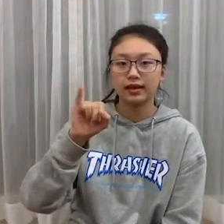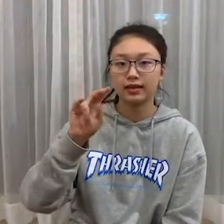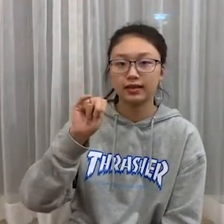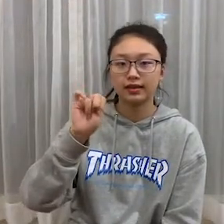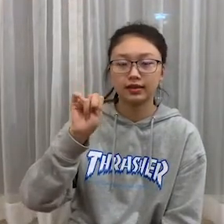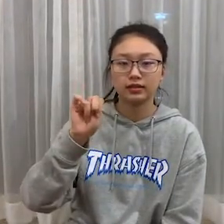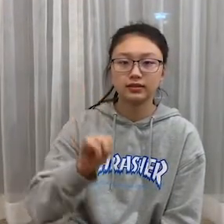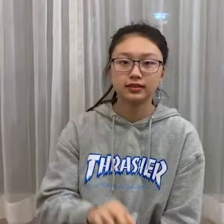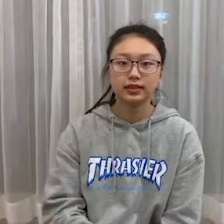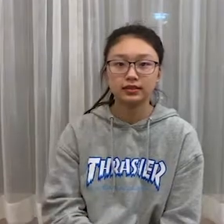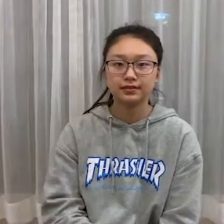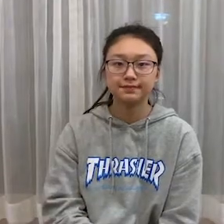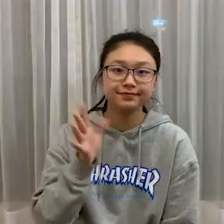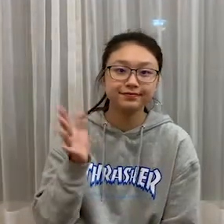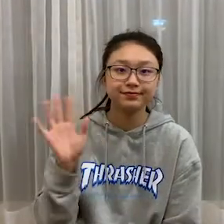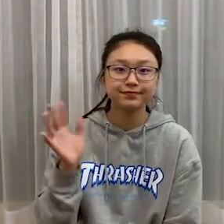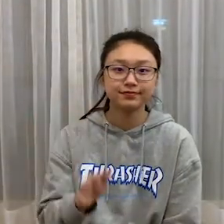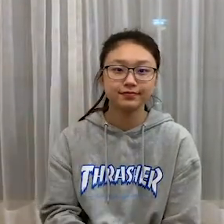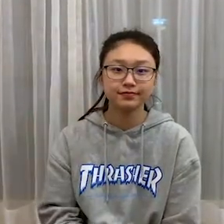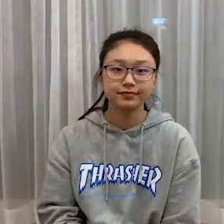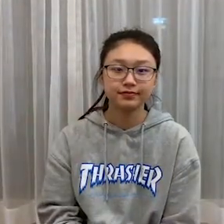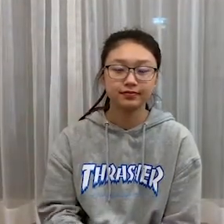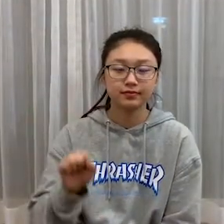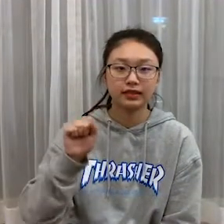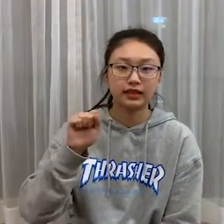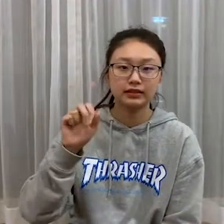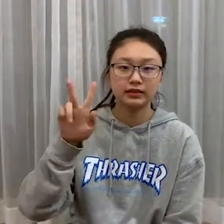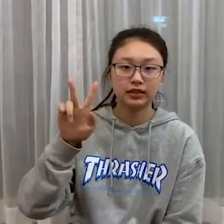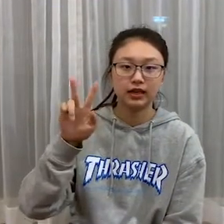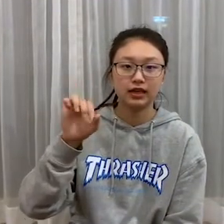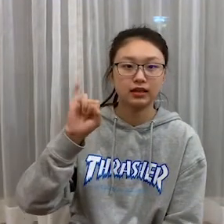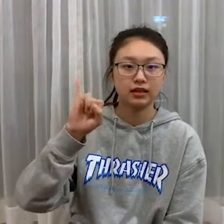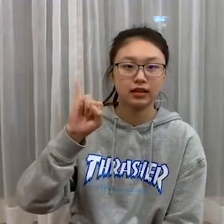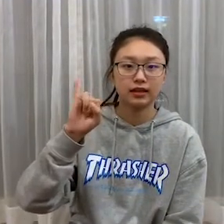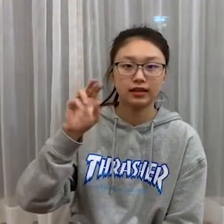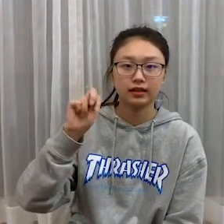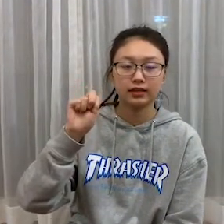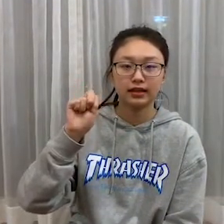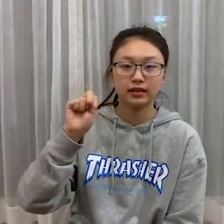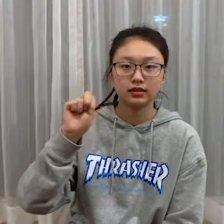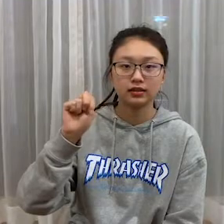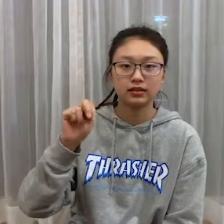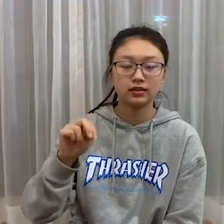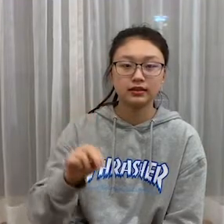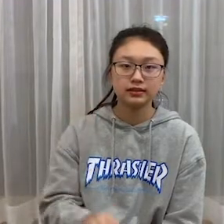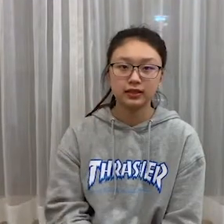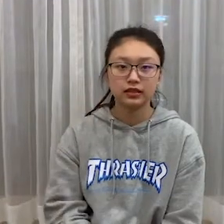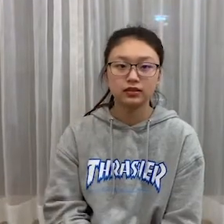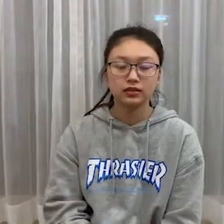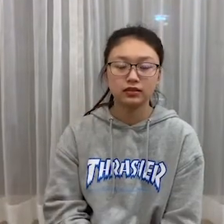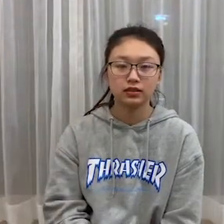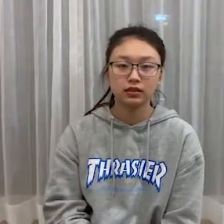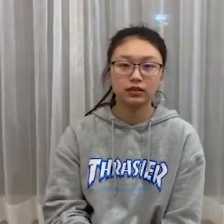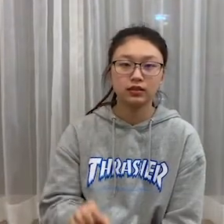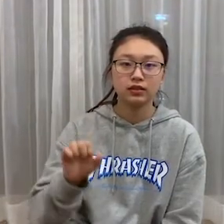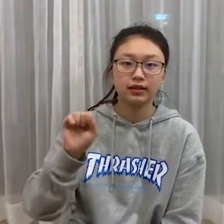So, for example, like pifu means the human skin. Also, it can mean to refer to hide and leather.